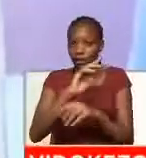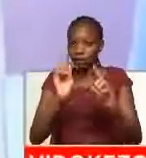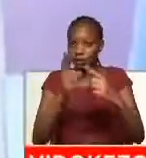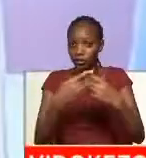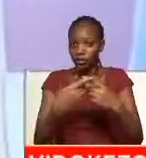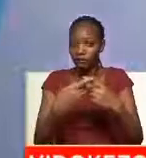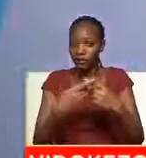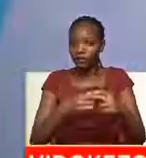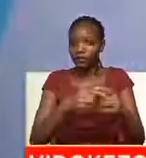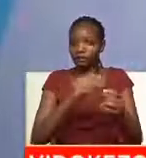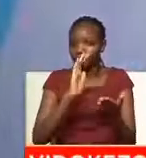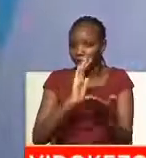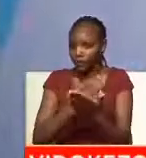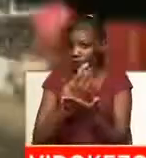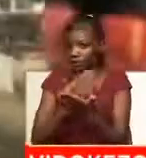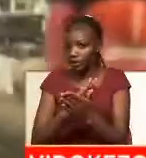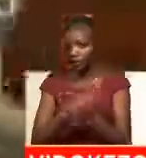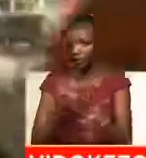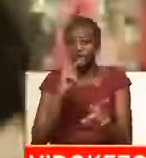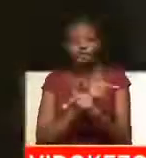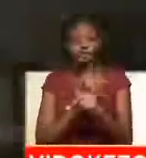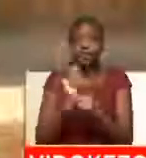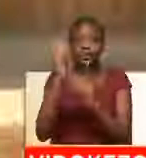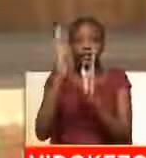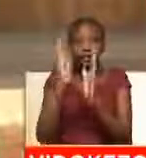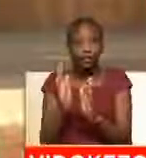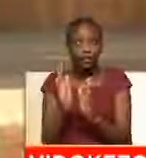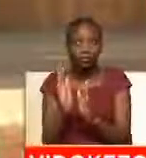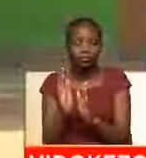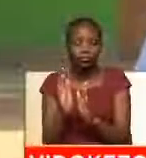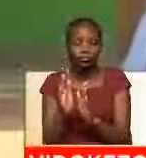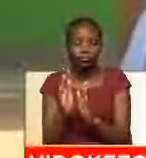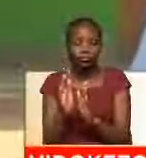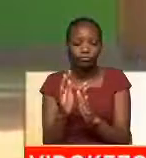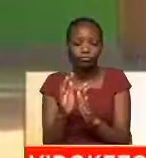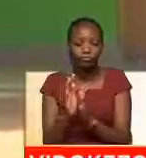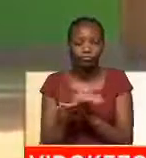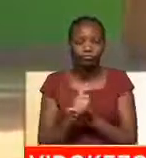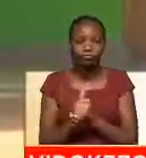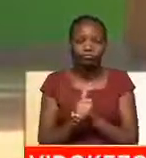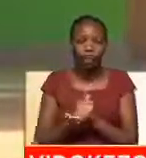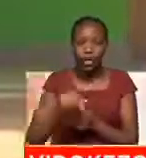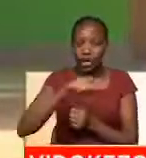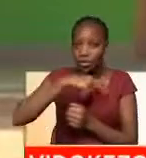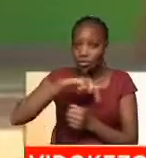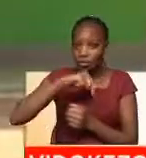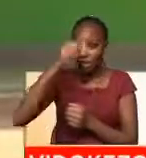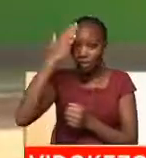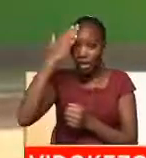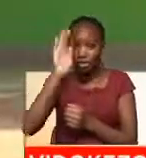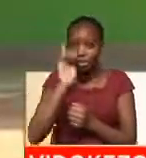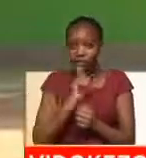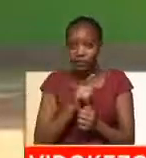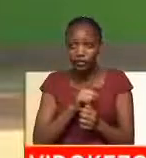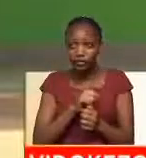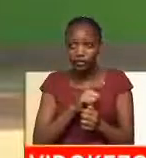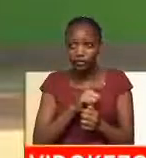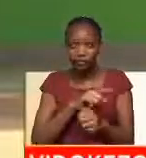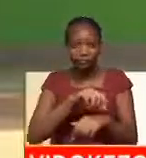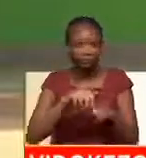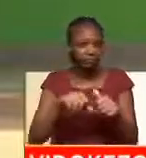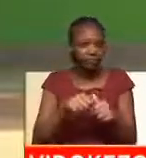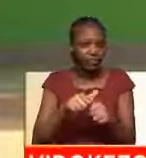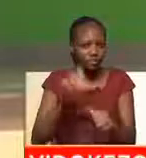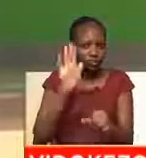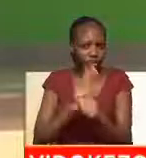mwongozo utakao walinda wa Kenya dhidi ya barakoa gushi. We are seeing a massive mass production of these